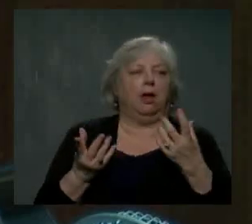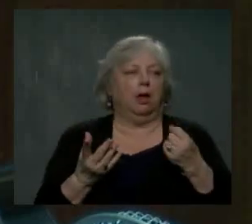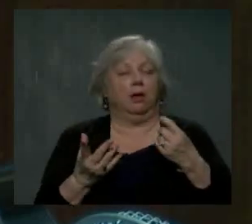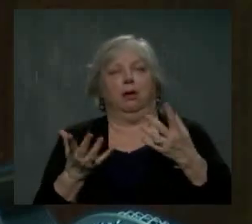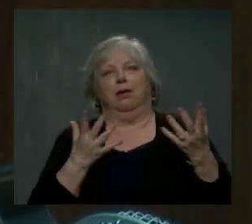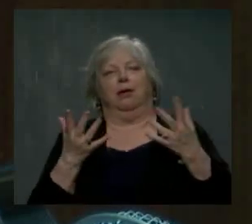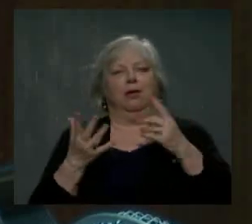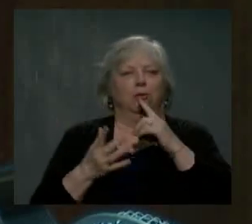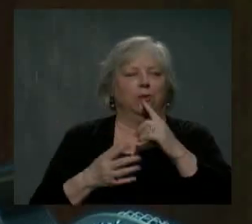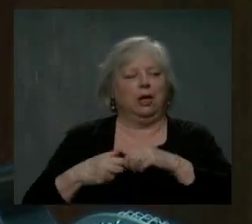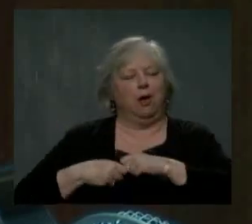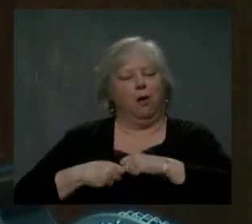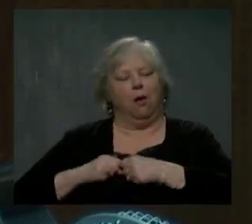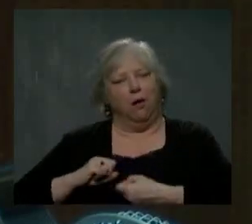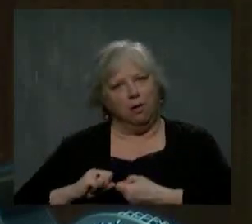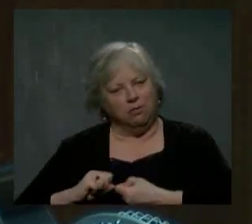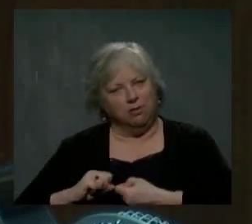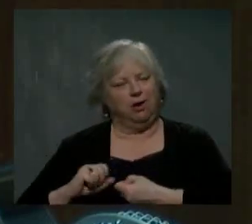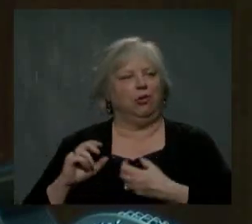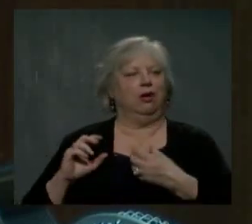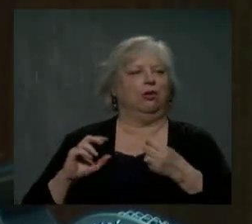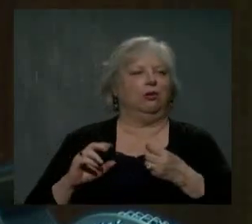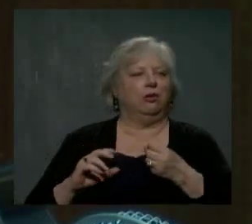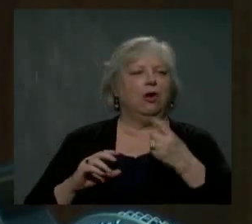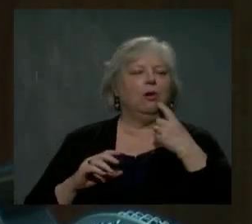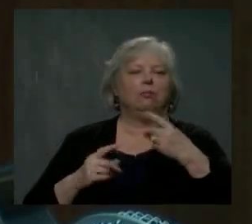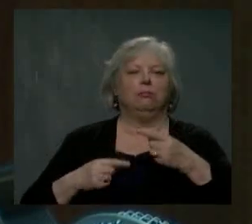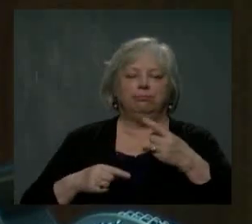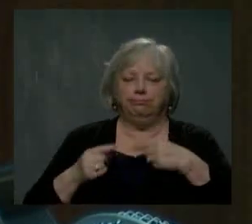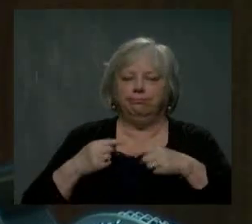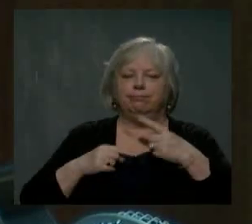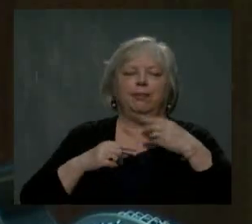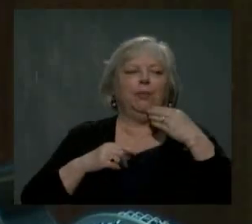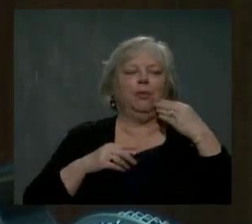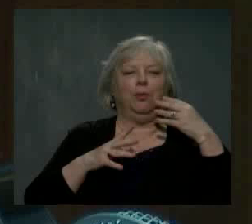was really kind of heart-wrenching, so I went back and I